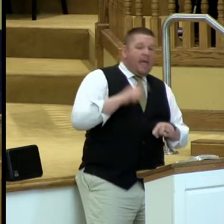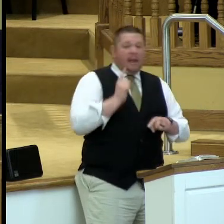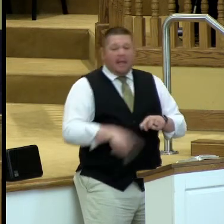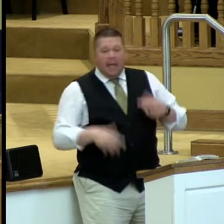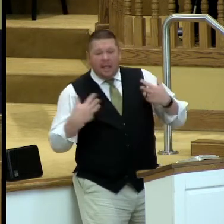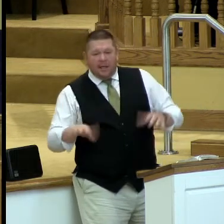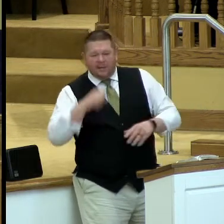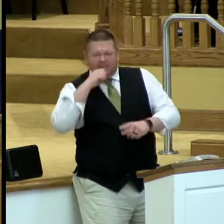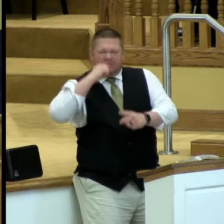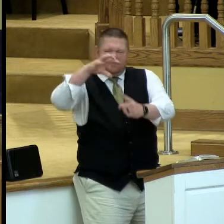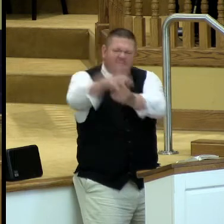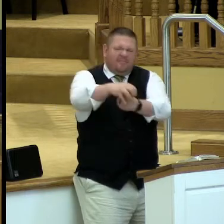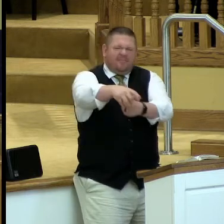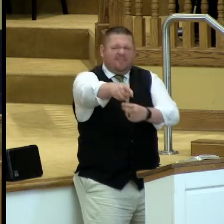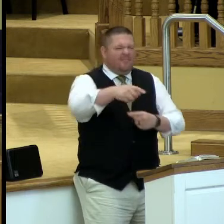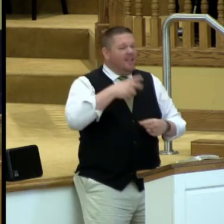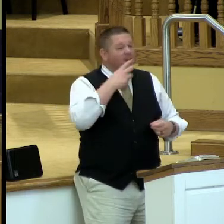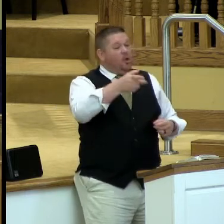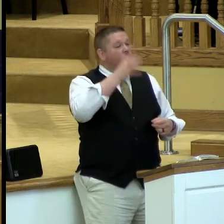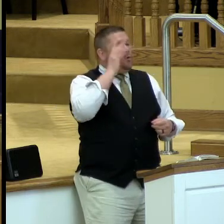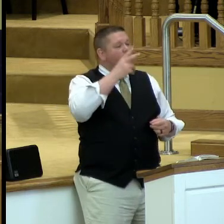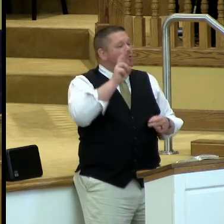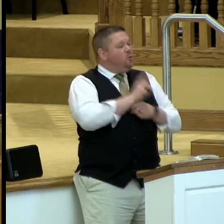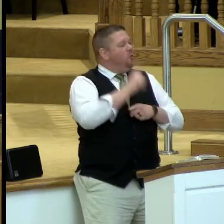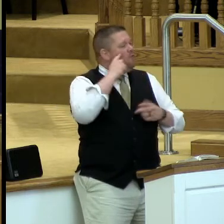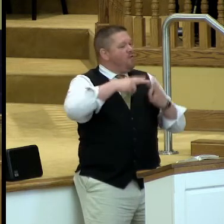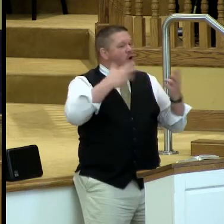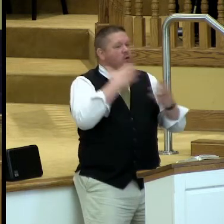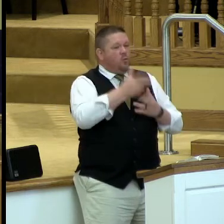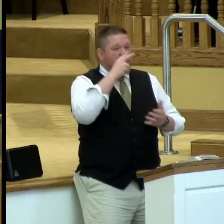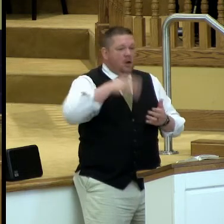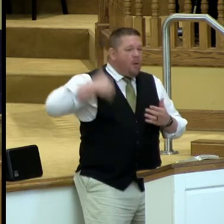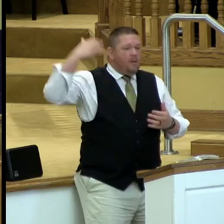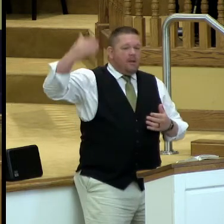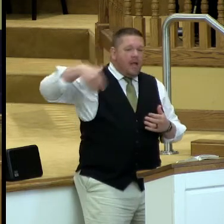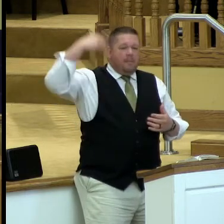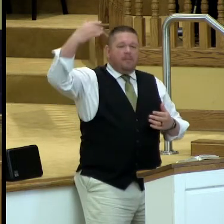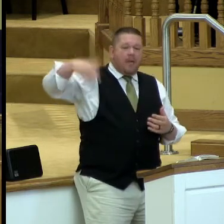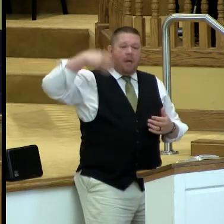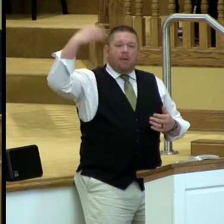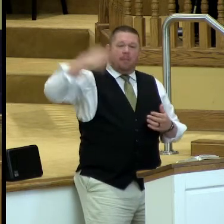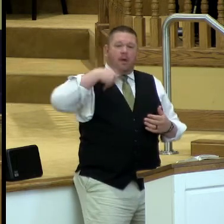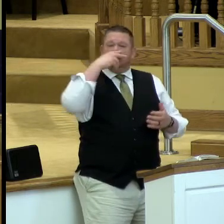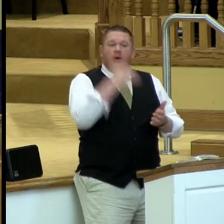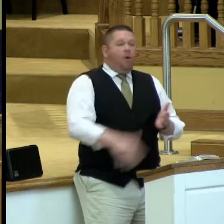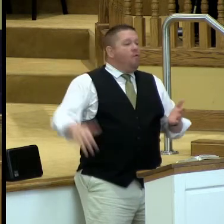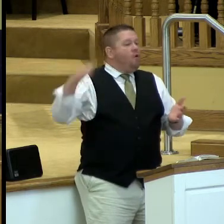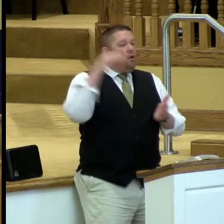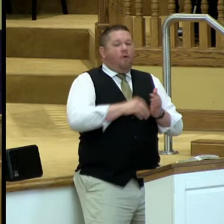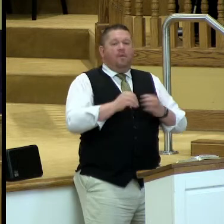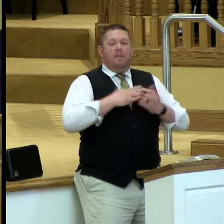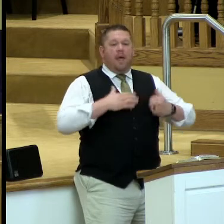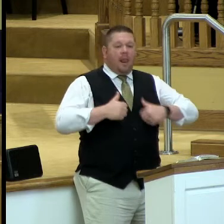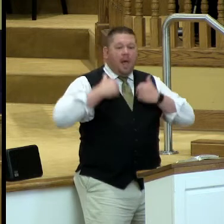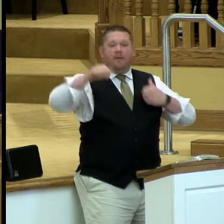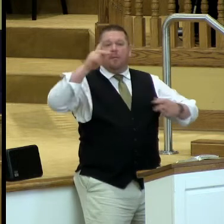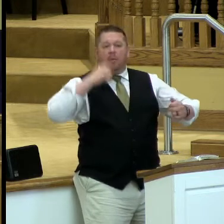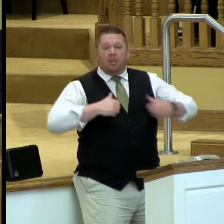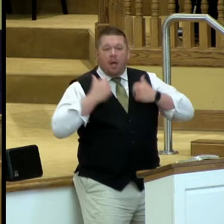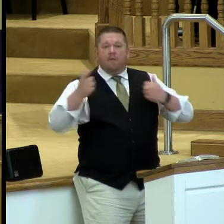cannot be done with it, he will use for a greater good. We see that time and time again in our Bible. I've seen it time and time again in my